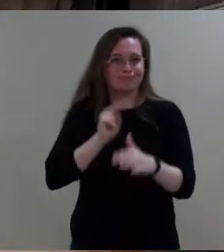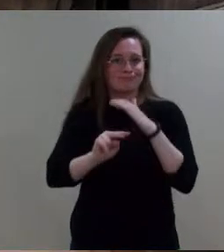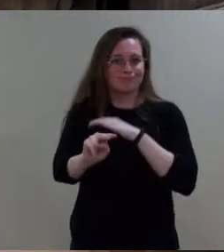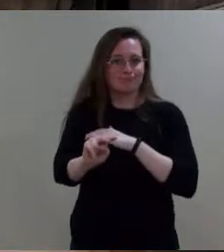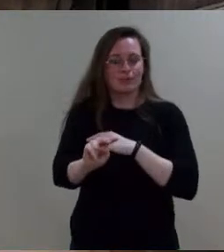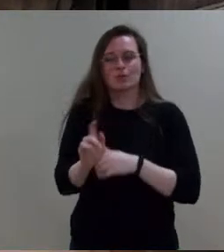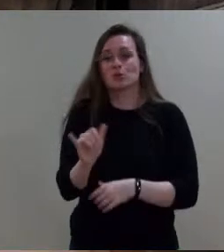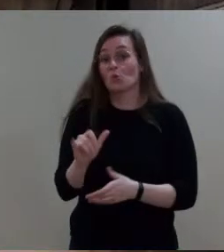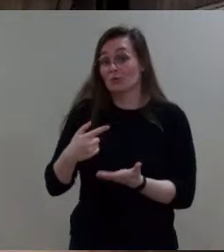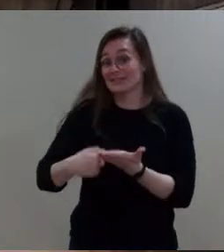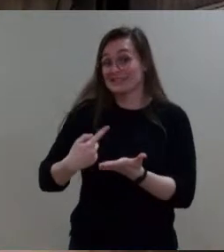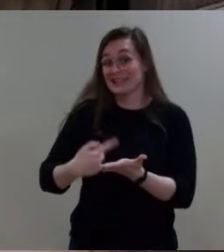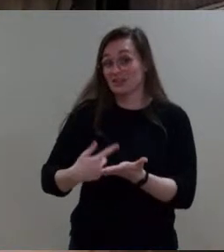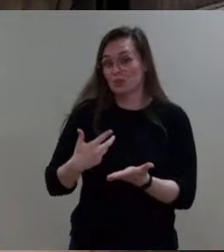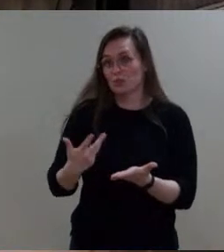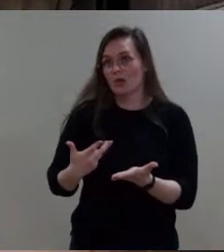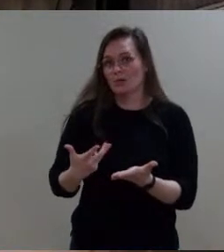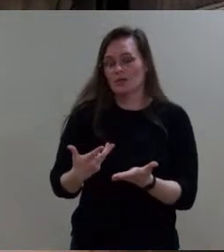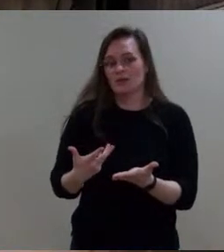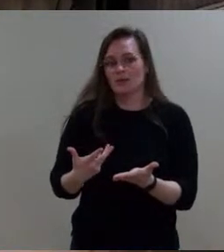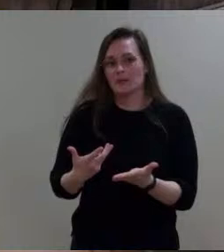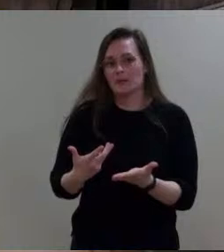our